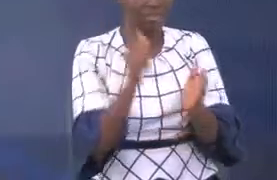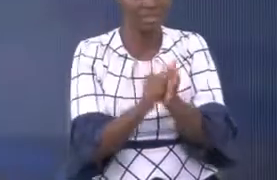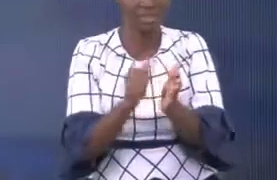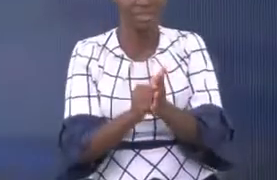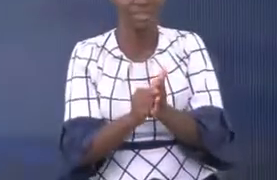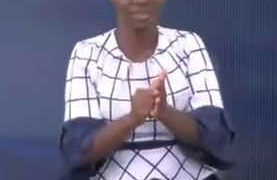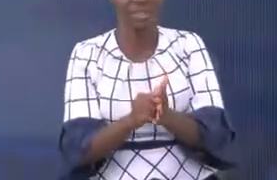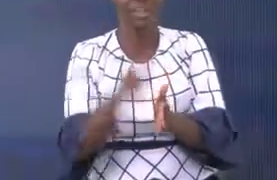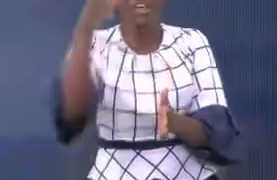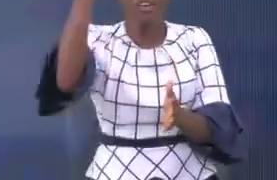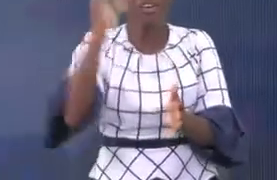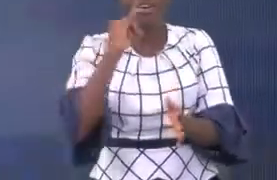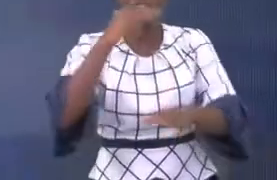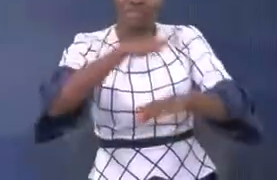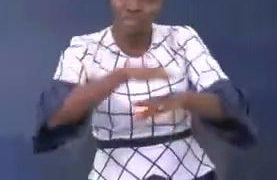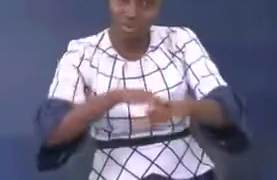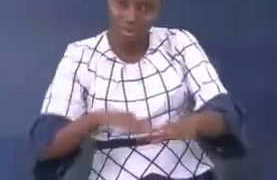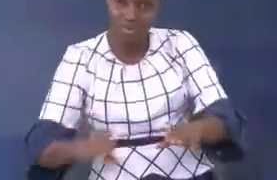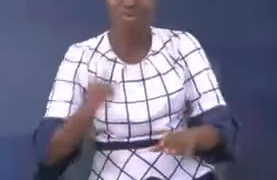peaceful life. He's calling you to